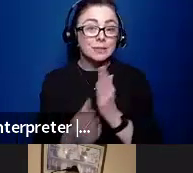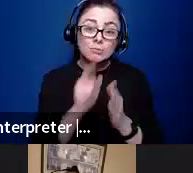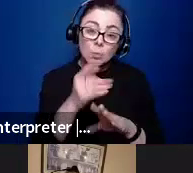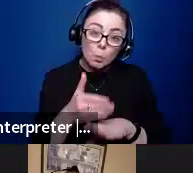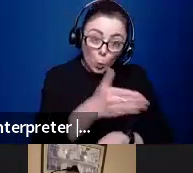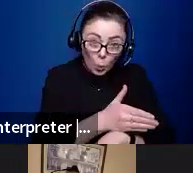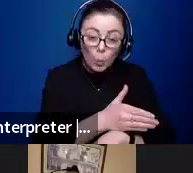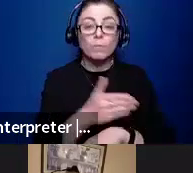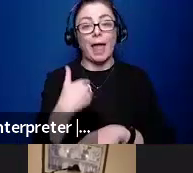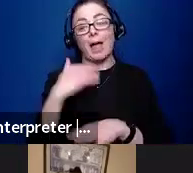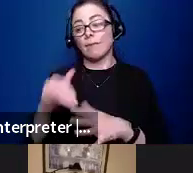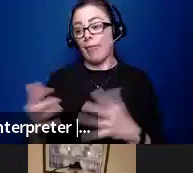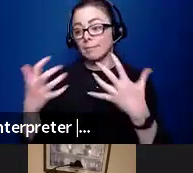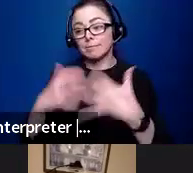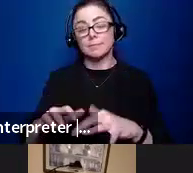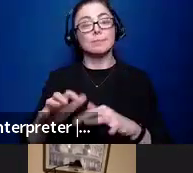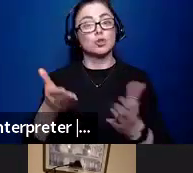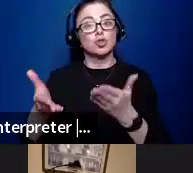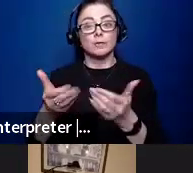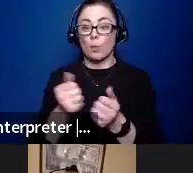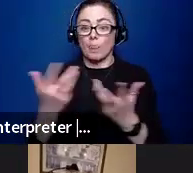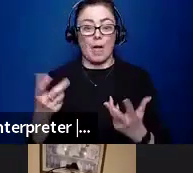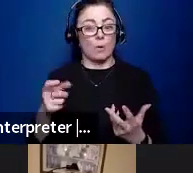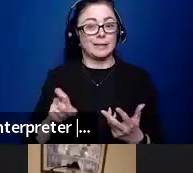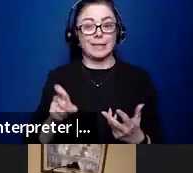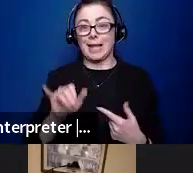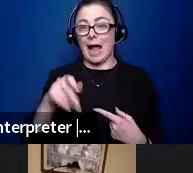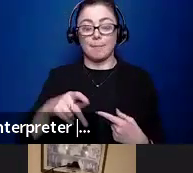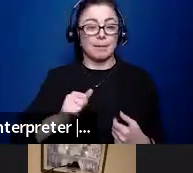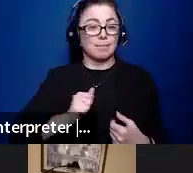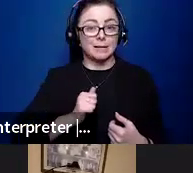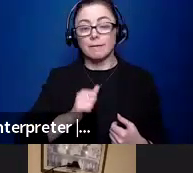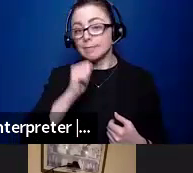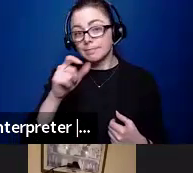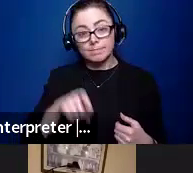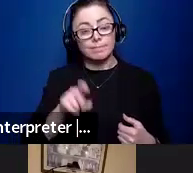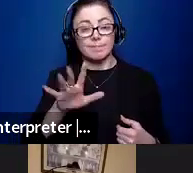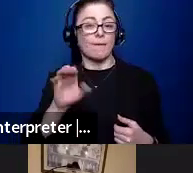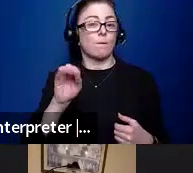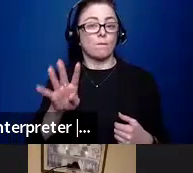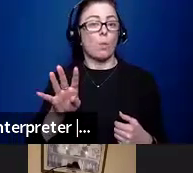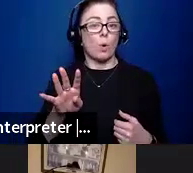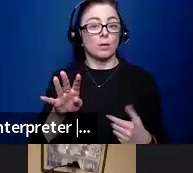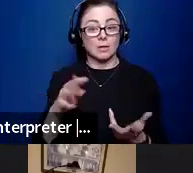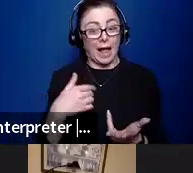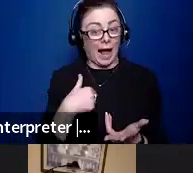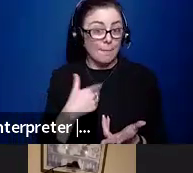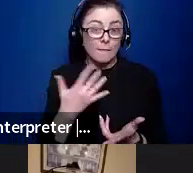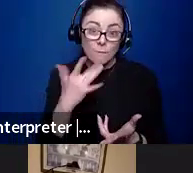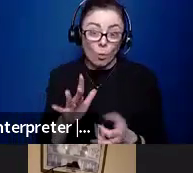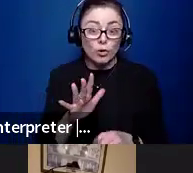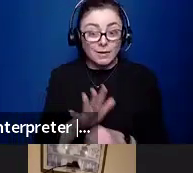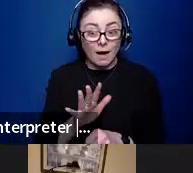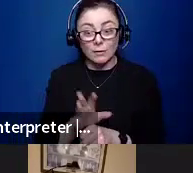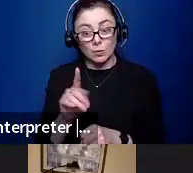those integrated services without ever needing an IEP myself or a 504. And I am fortunate enough to say